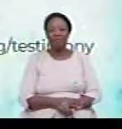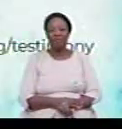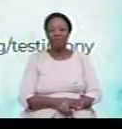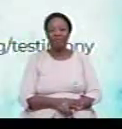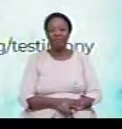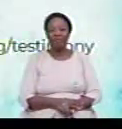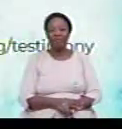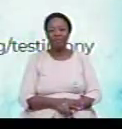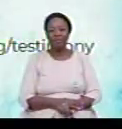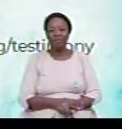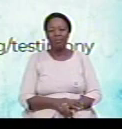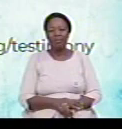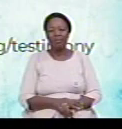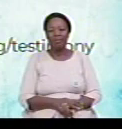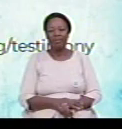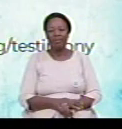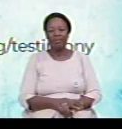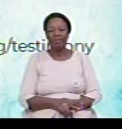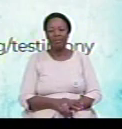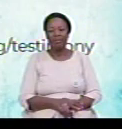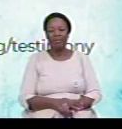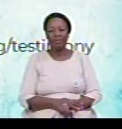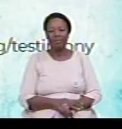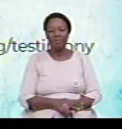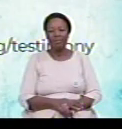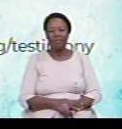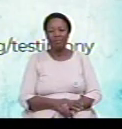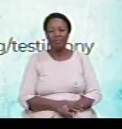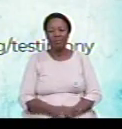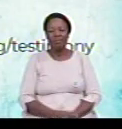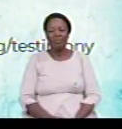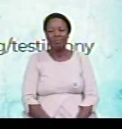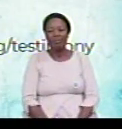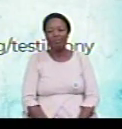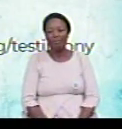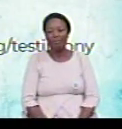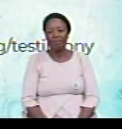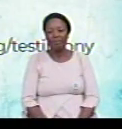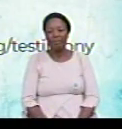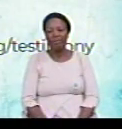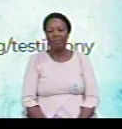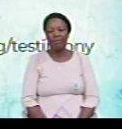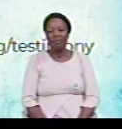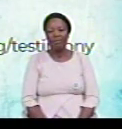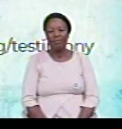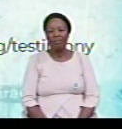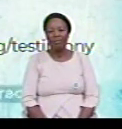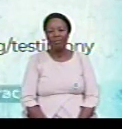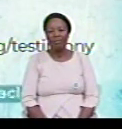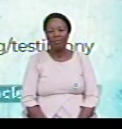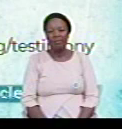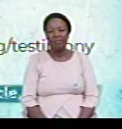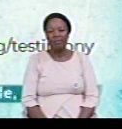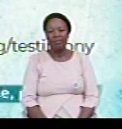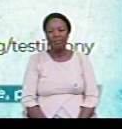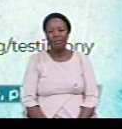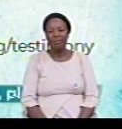Just be still and check. Be still and check. Faith in God never fails.